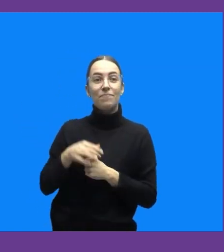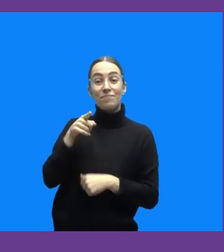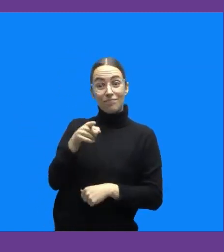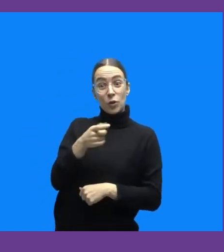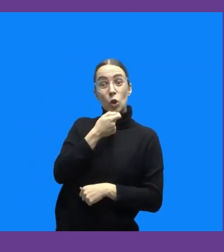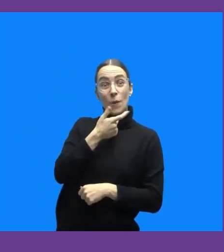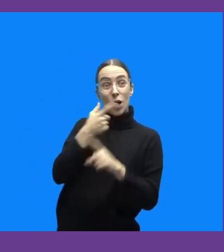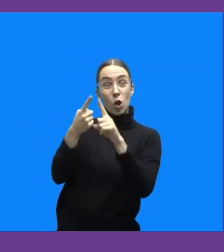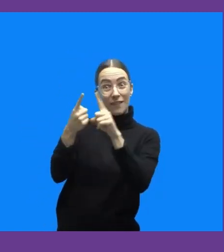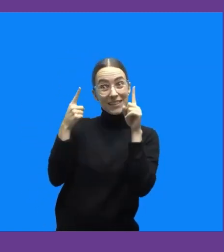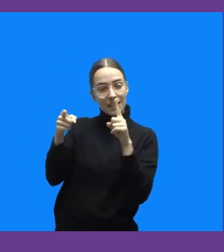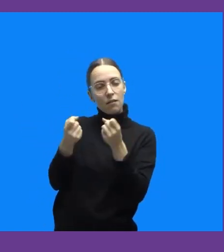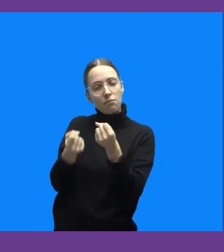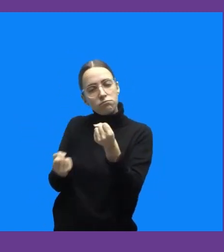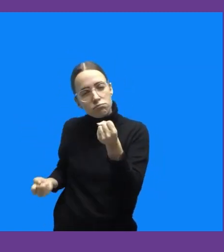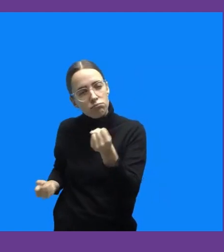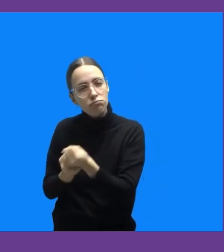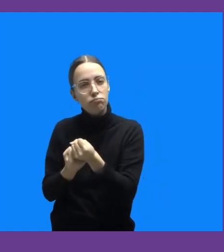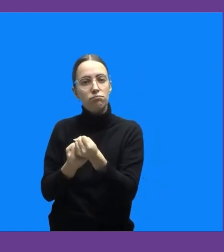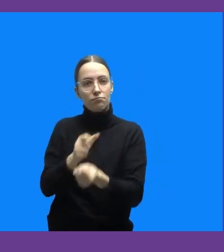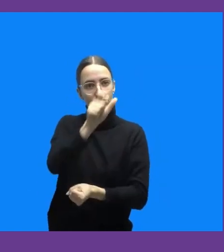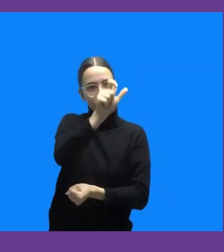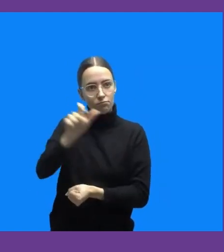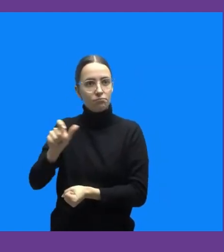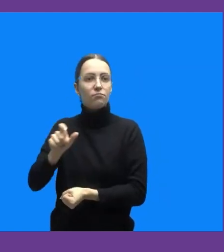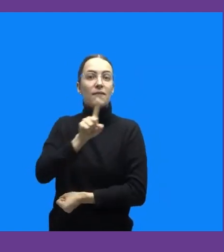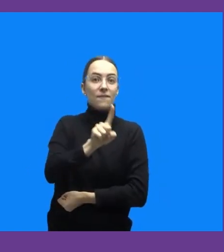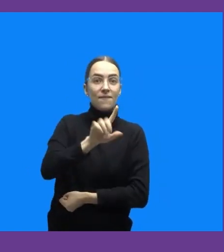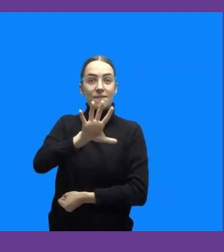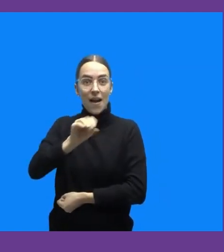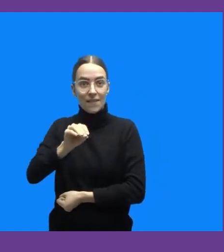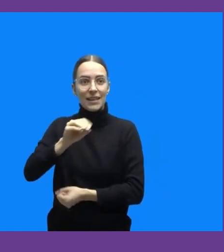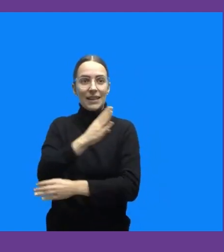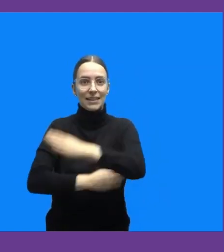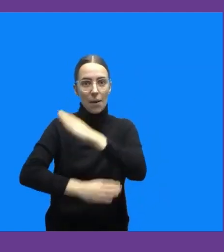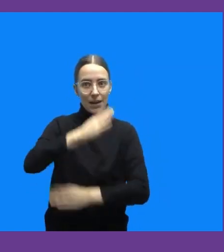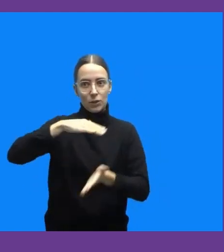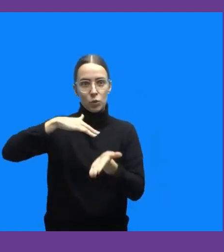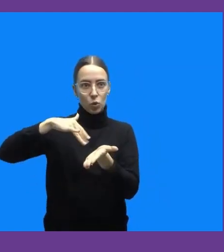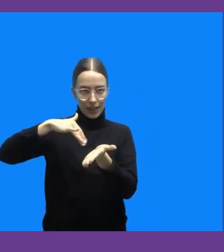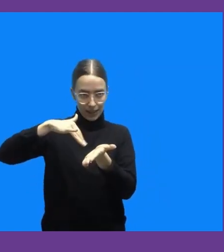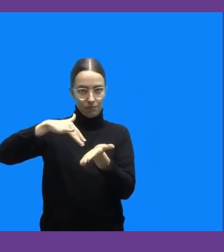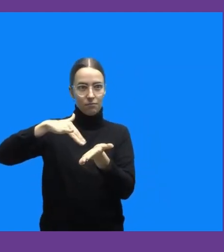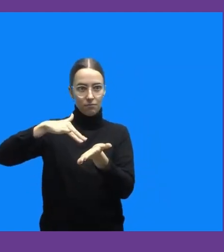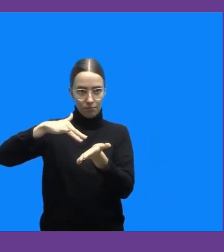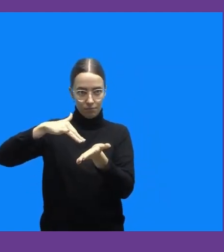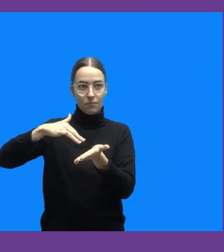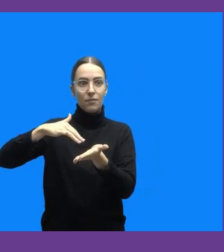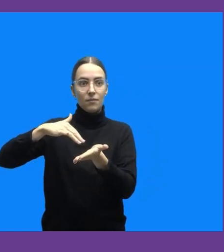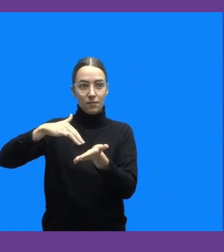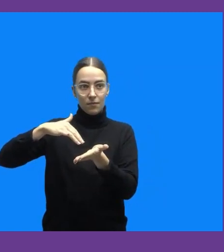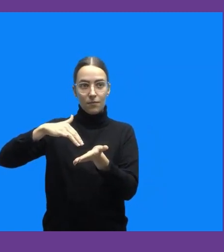1,400 students. A primary focus for Anne and for her team is the use of technology to ensure